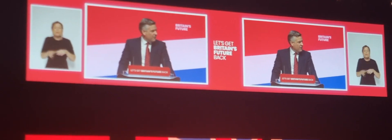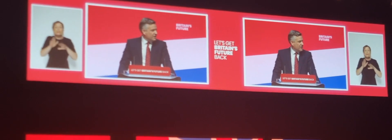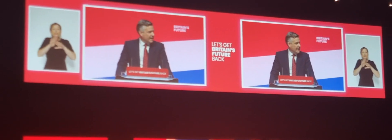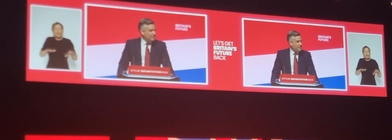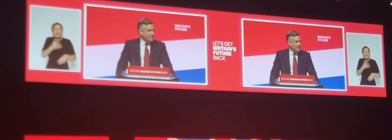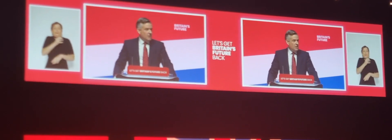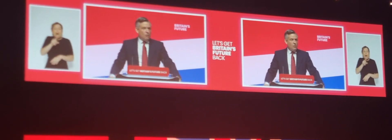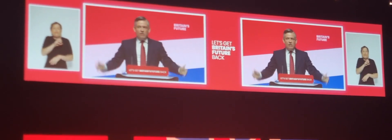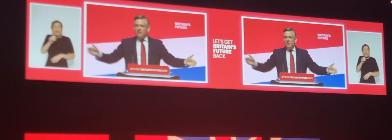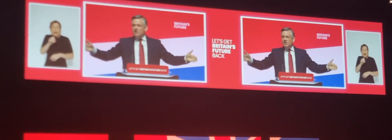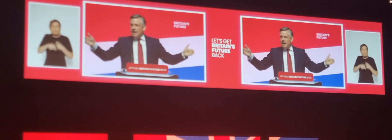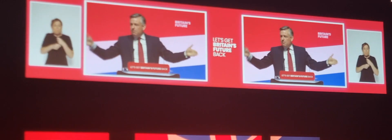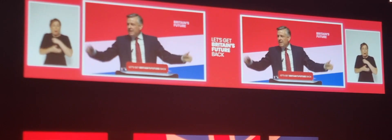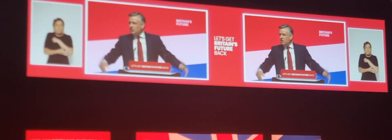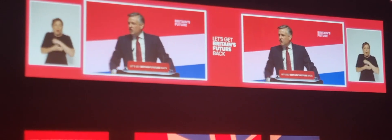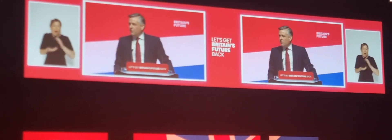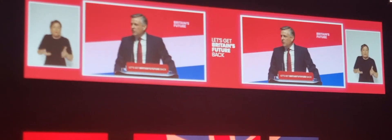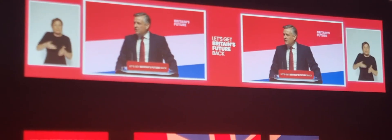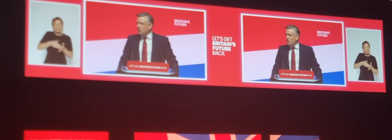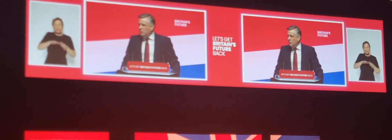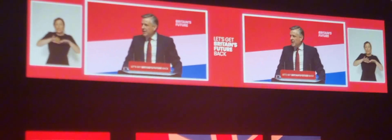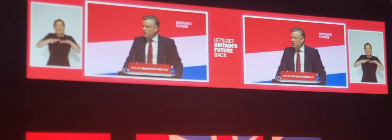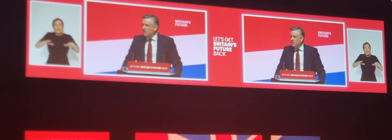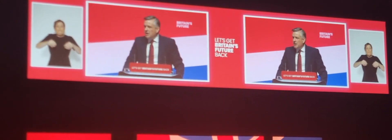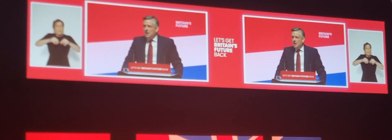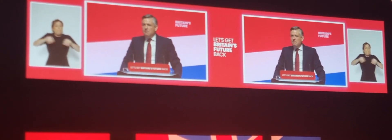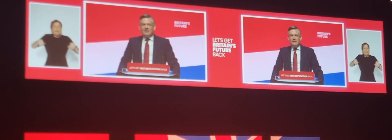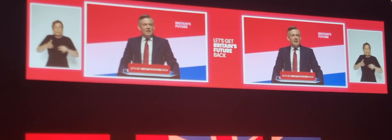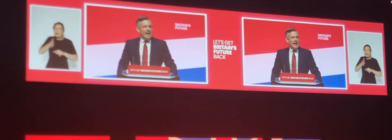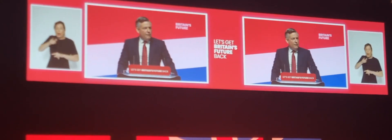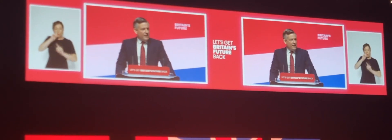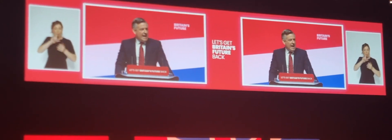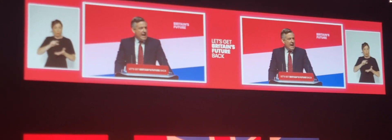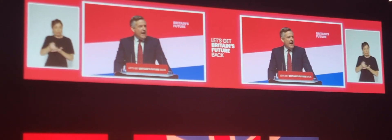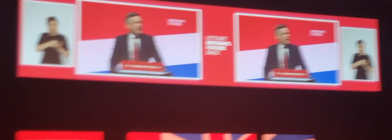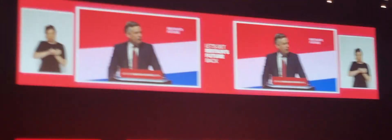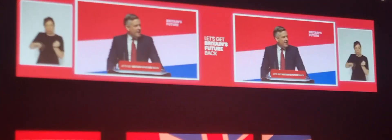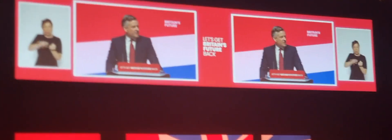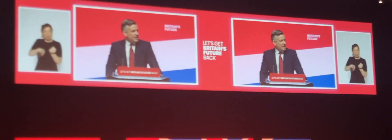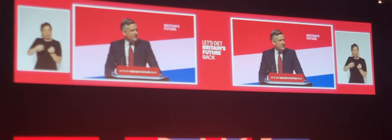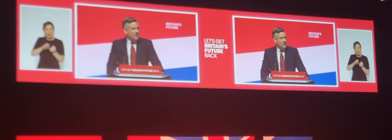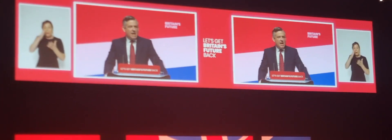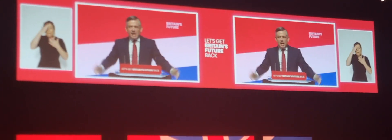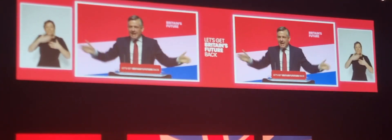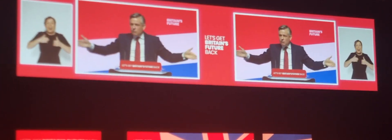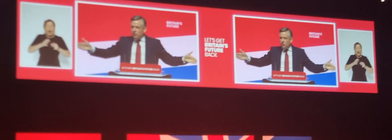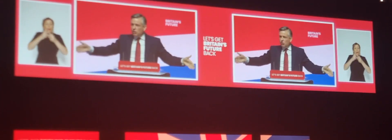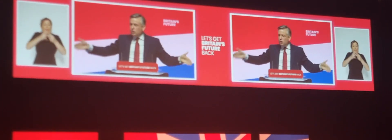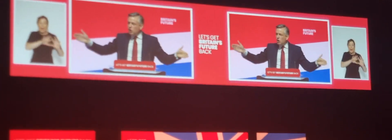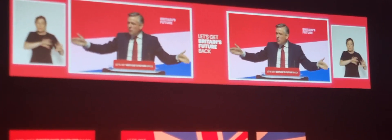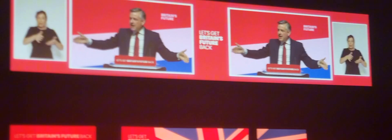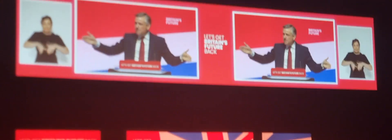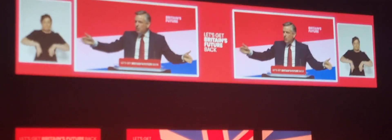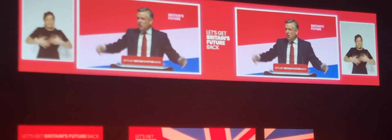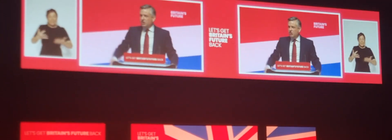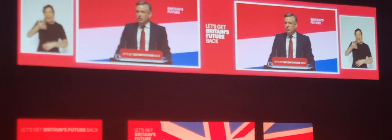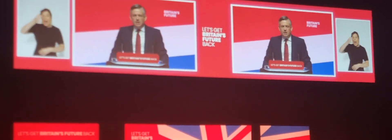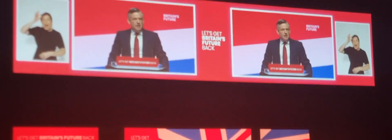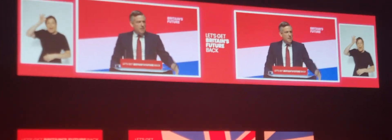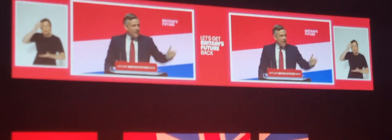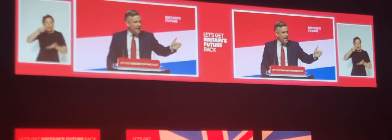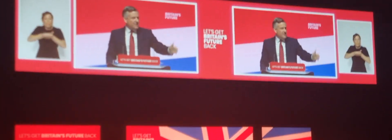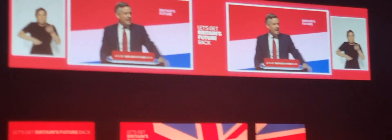in poverty. Rivers and beaches full of sewage. Mental health care in crisis. Council going